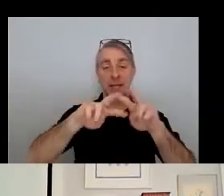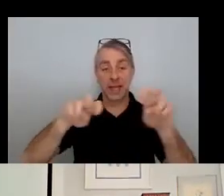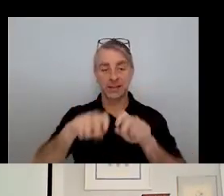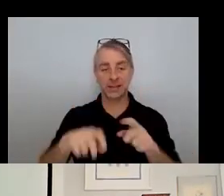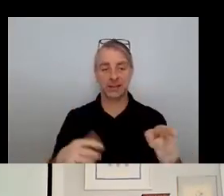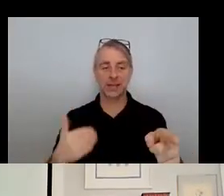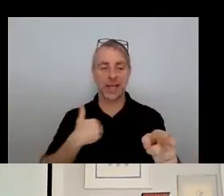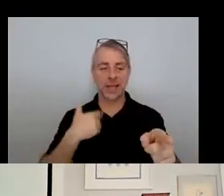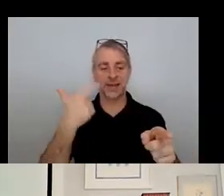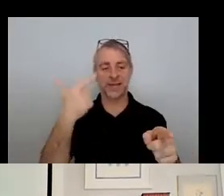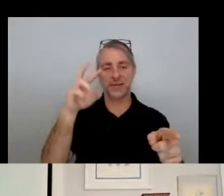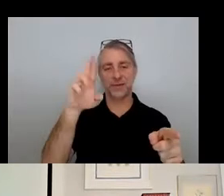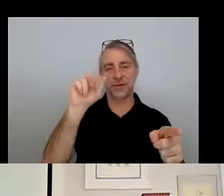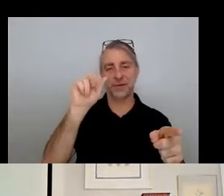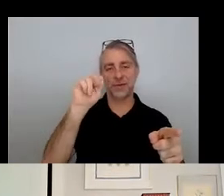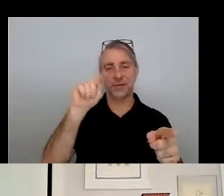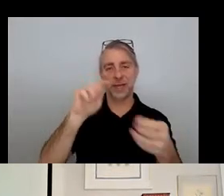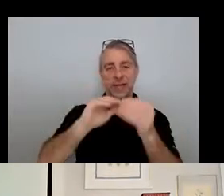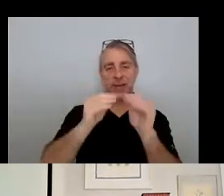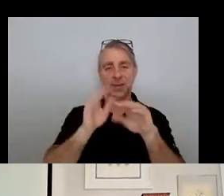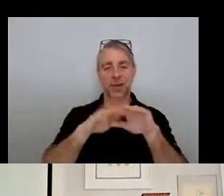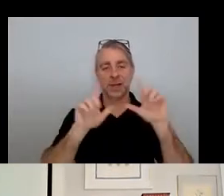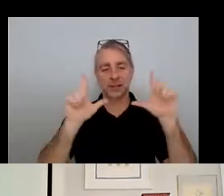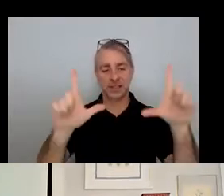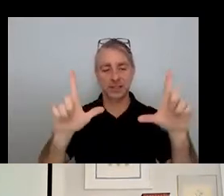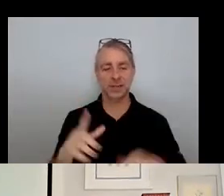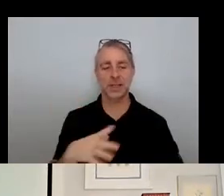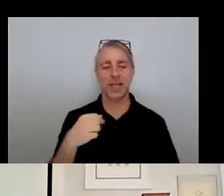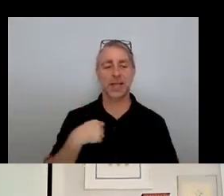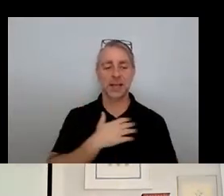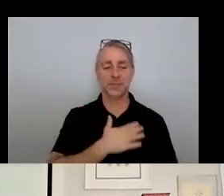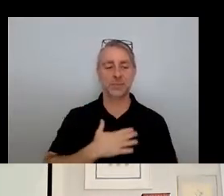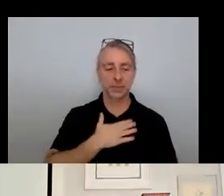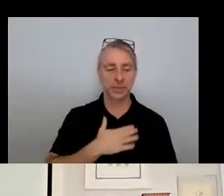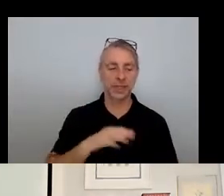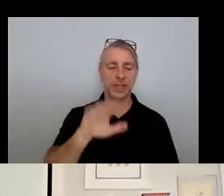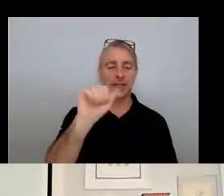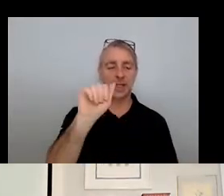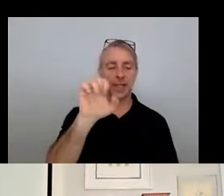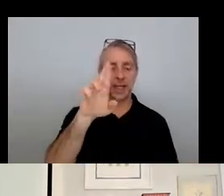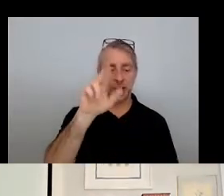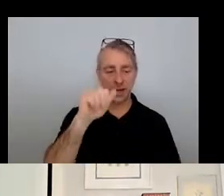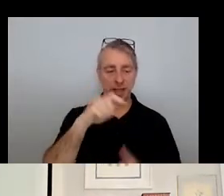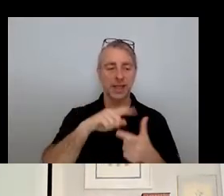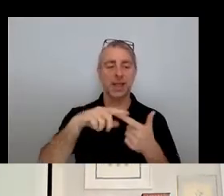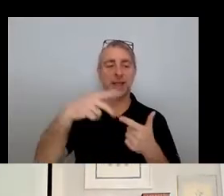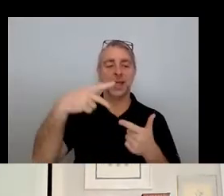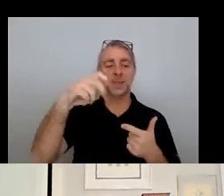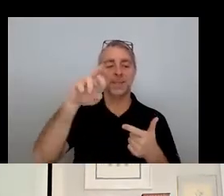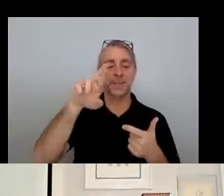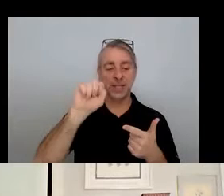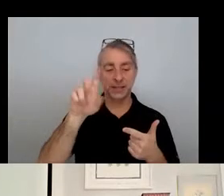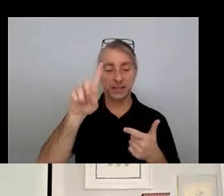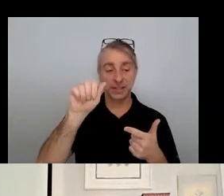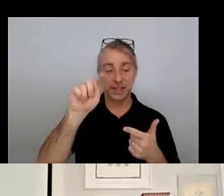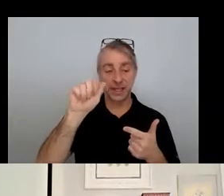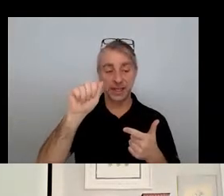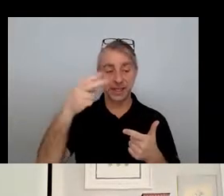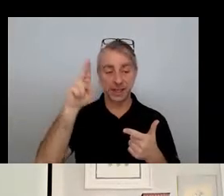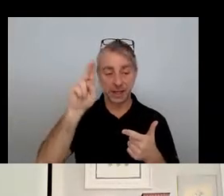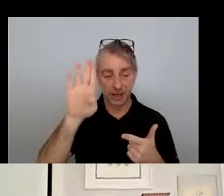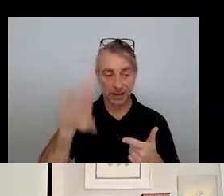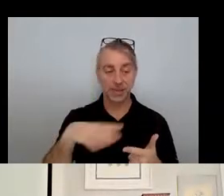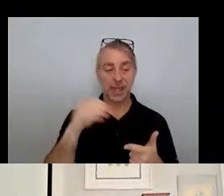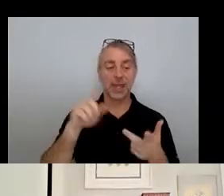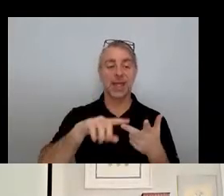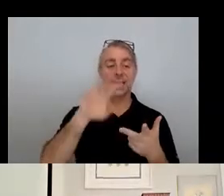AIR for their contributions, and obviously AERA, ICPSR, Peers Data Hub for hosting this webinar, and our